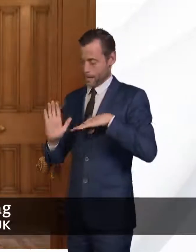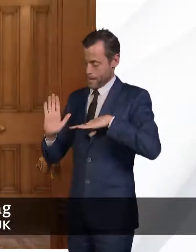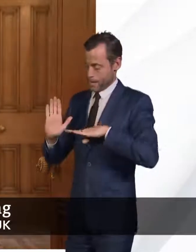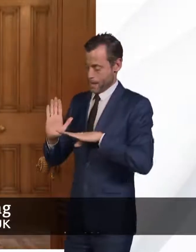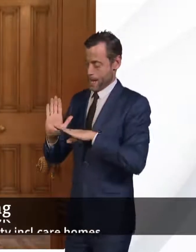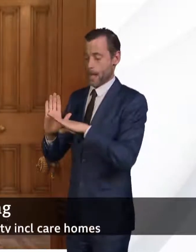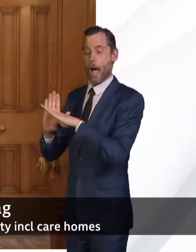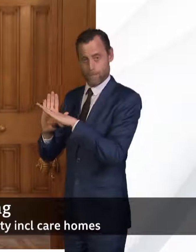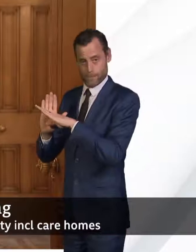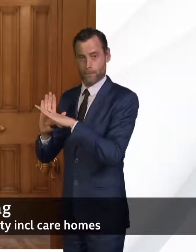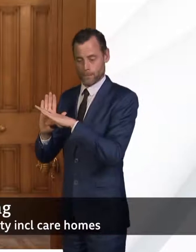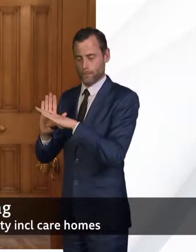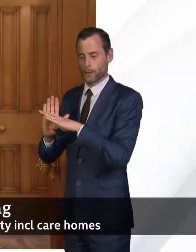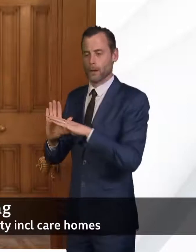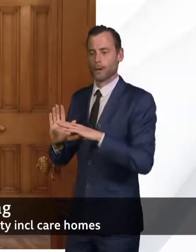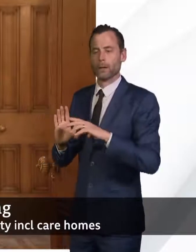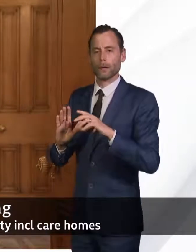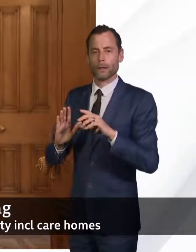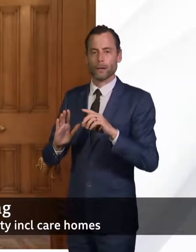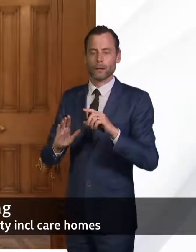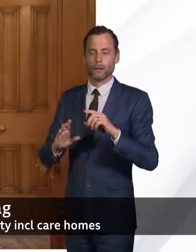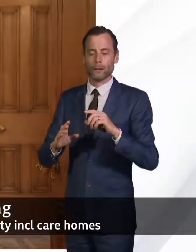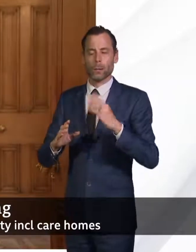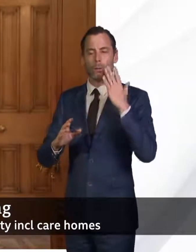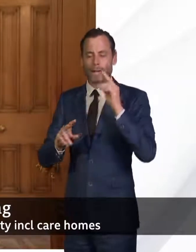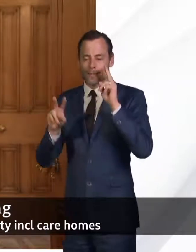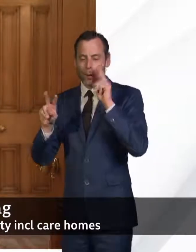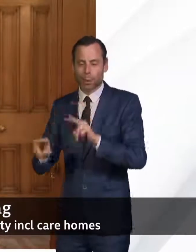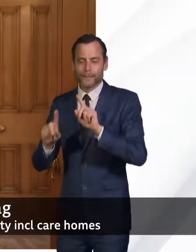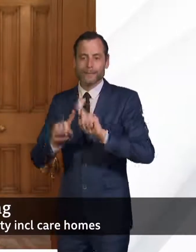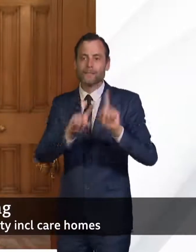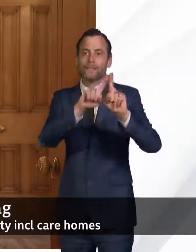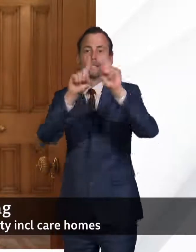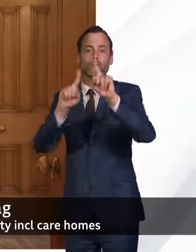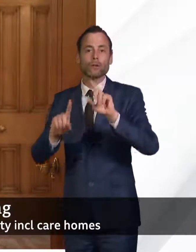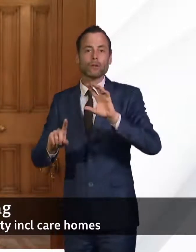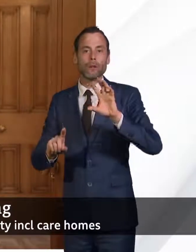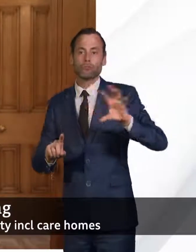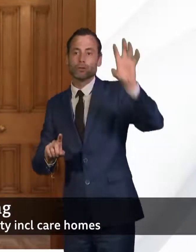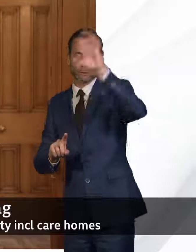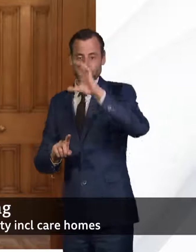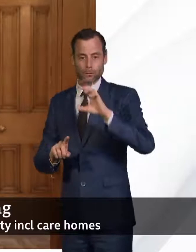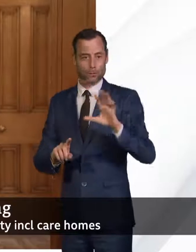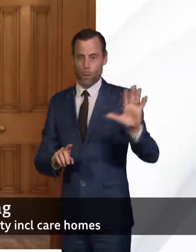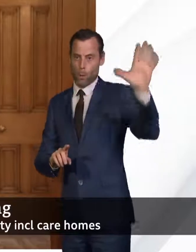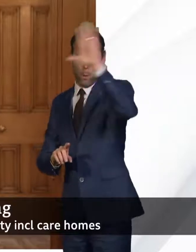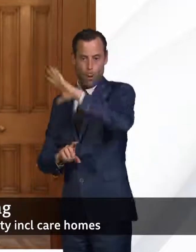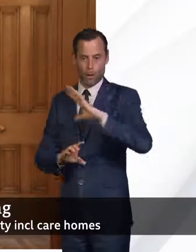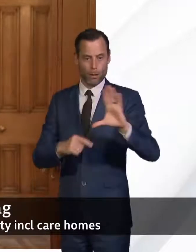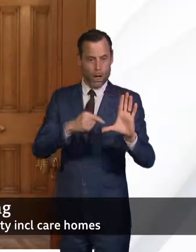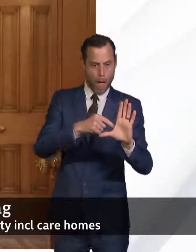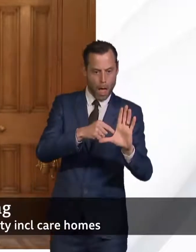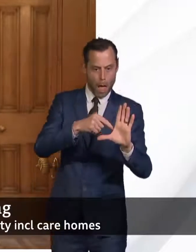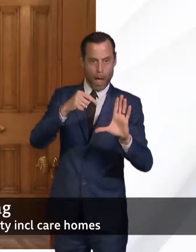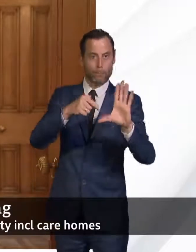very similar across the whole country. It went up more in London, but it's also come down more. But the broad shape has